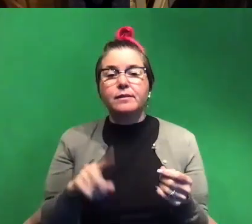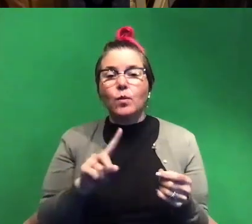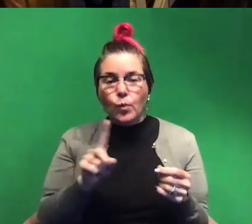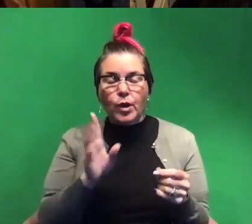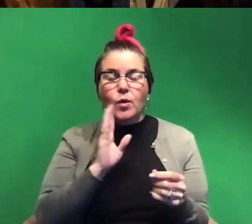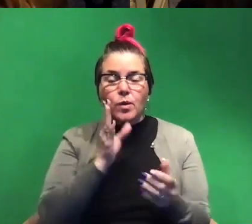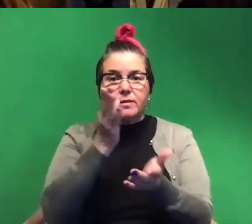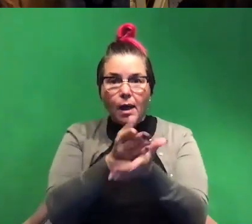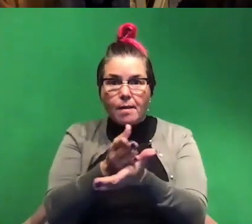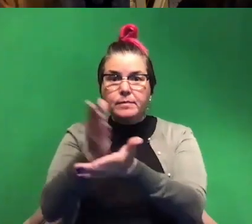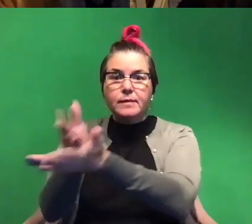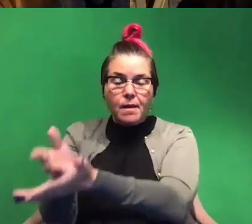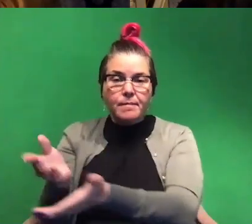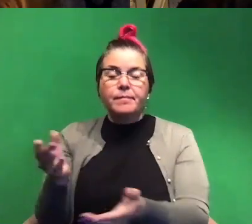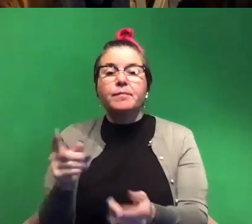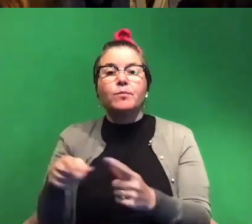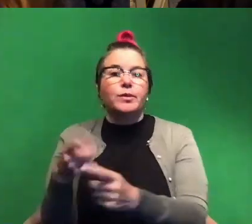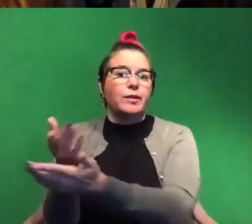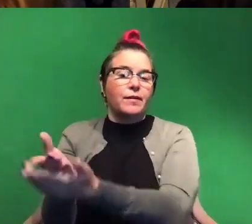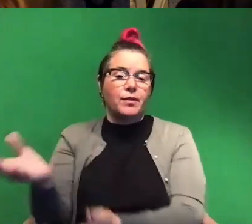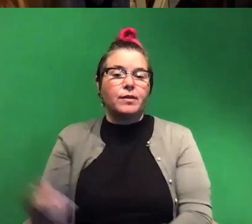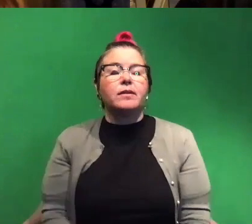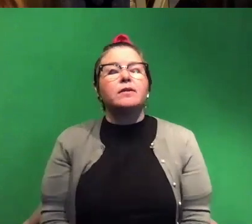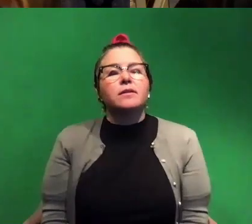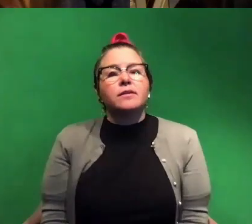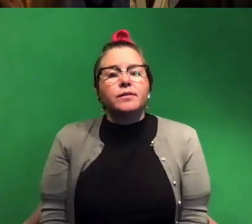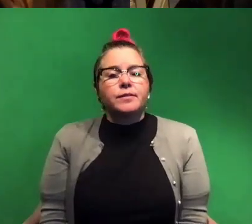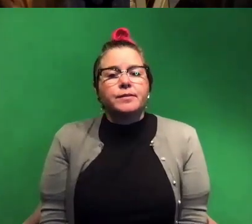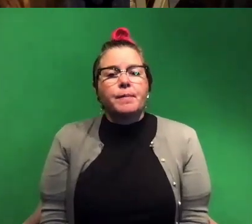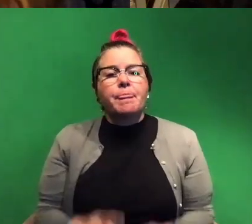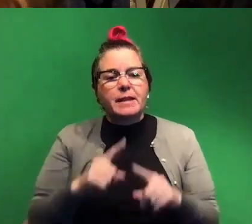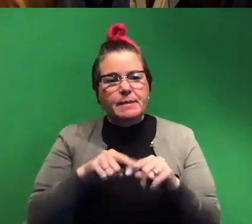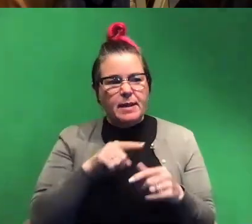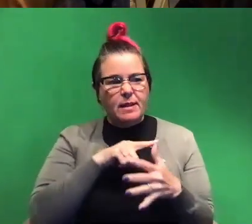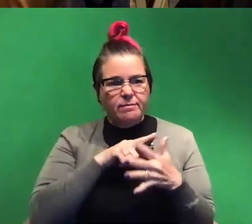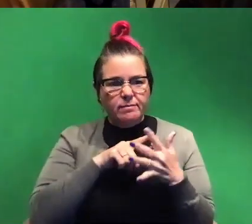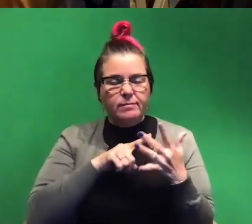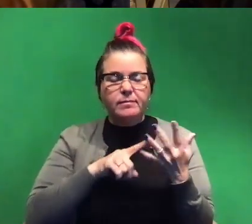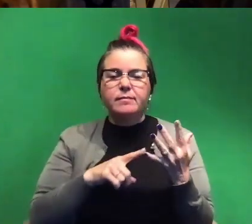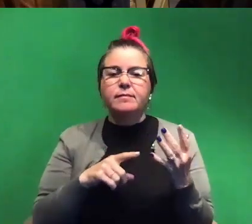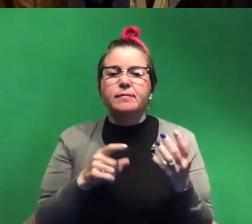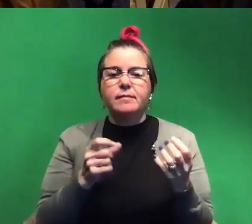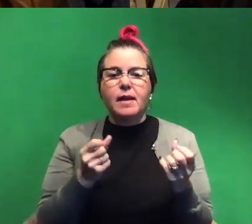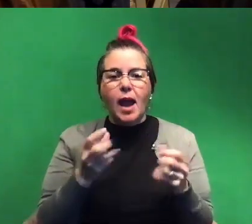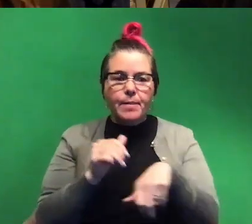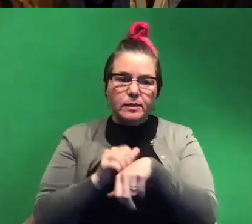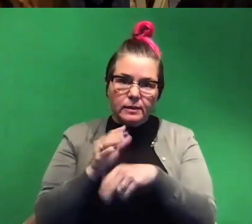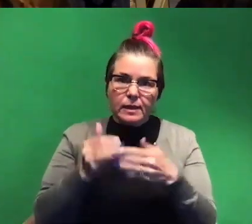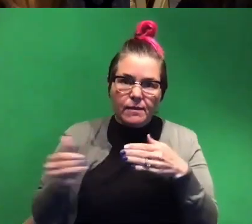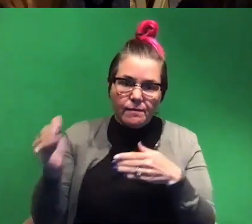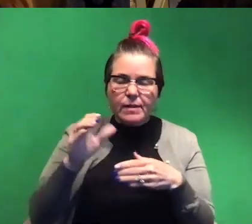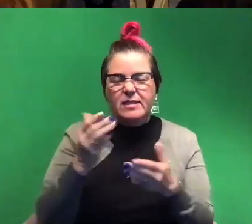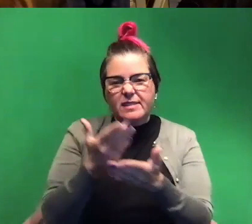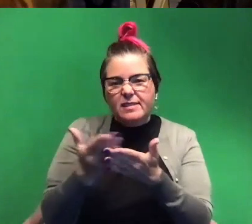the way. Yeah. And so, depending on those elements of how much is sent ahead of time